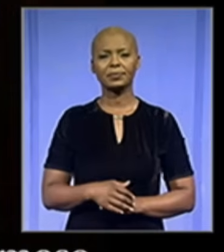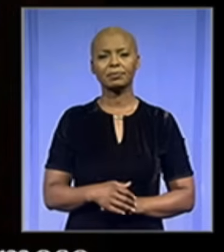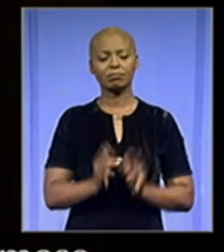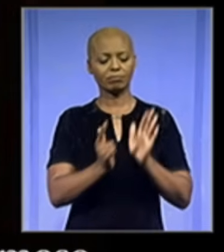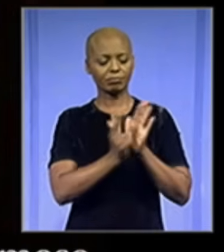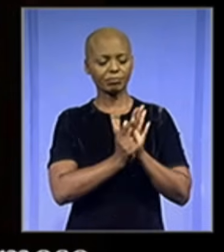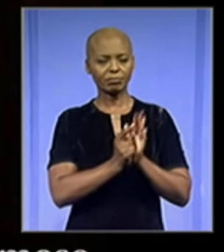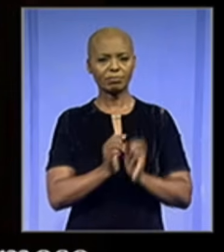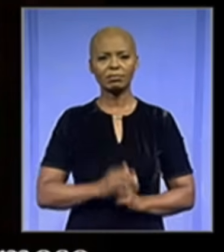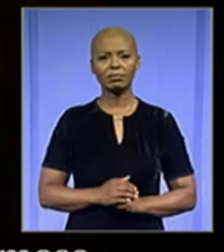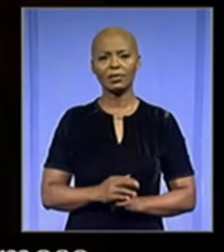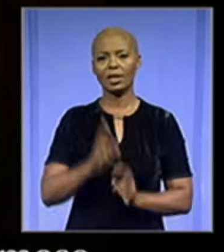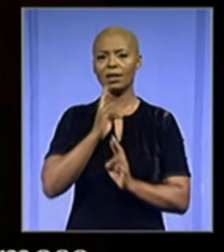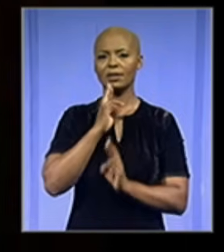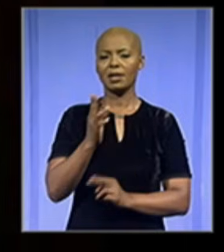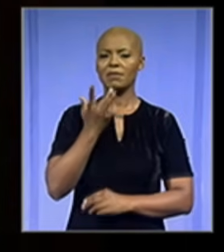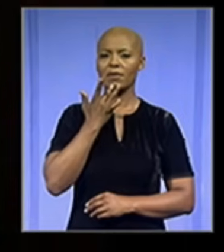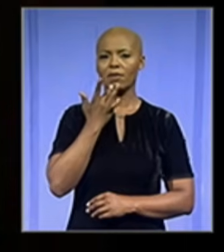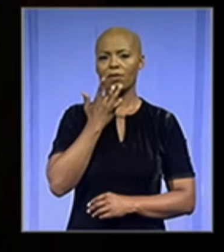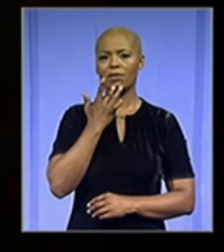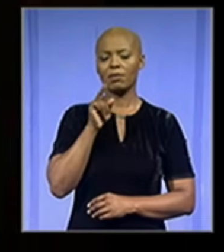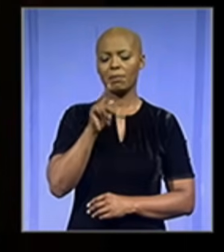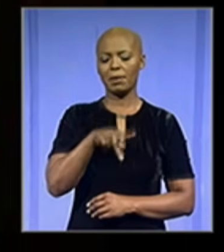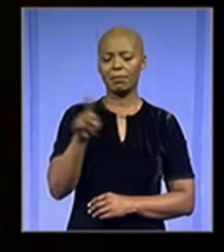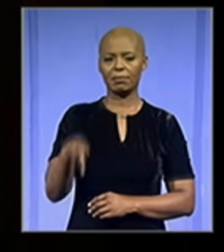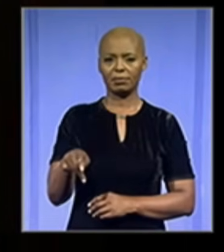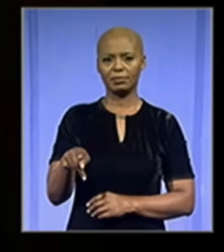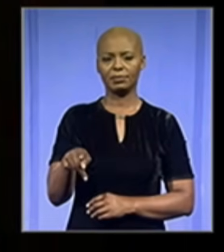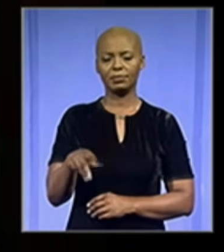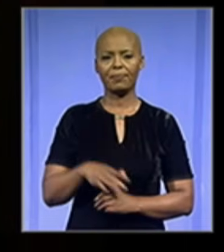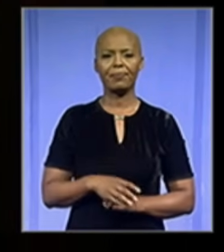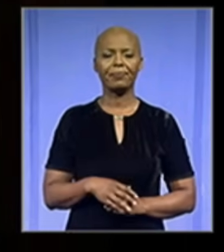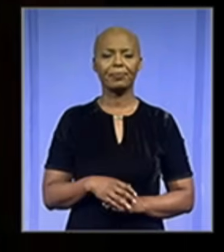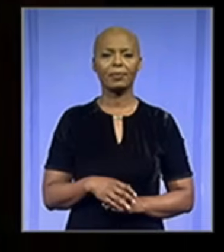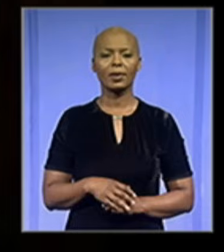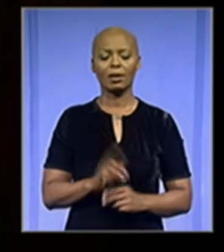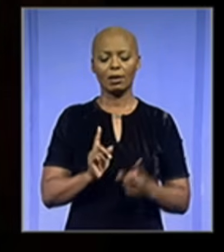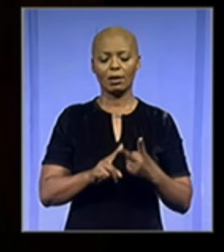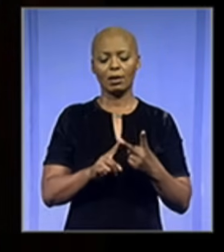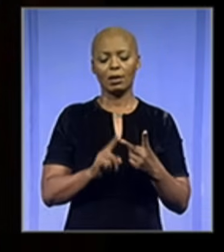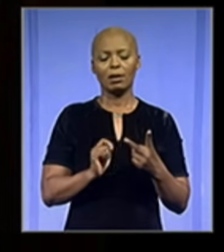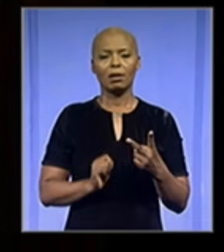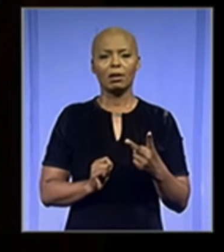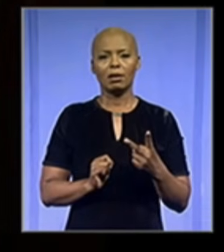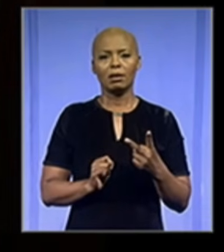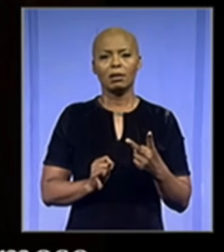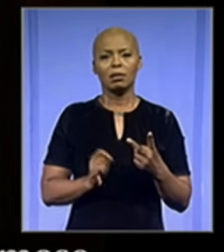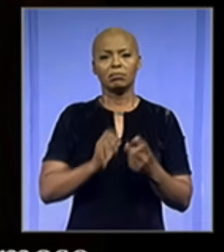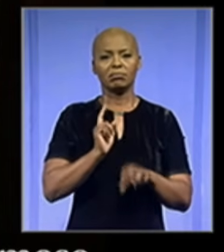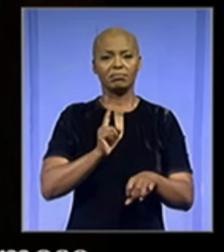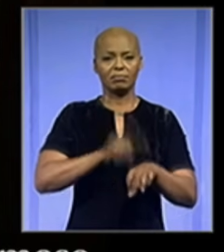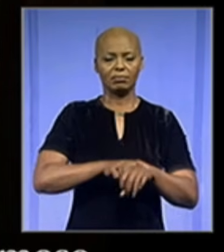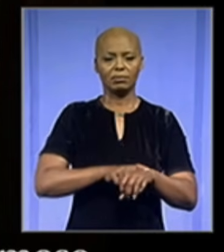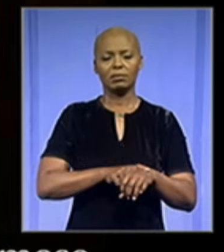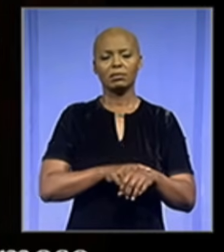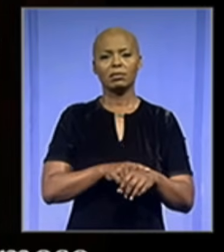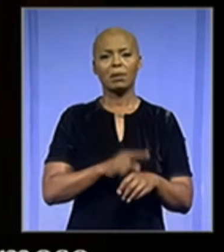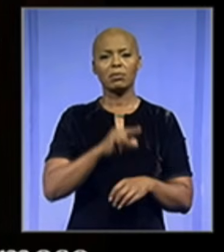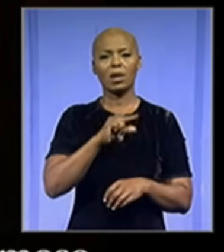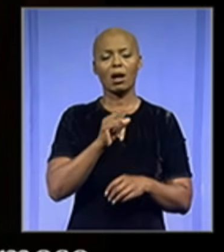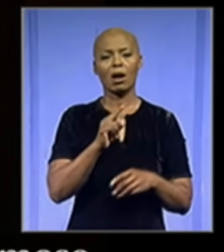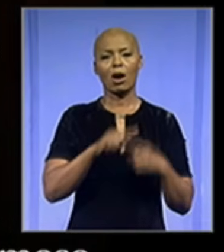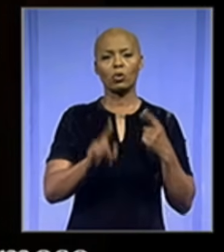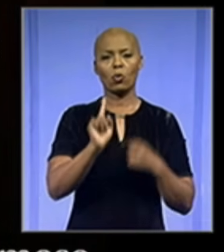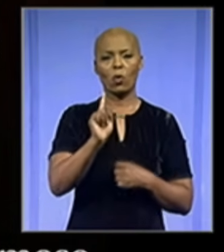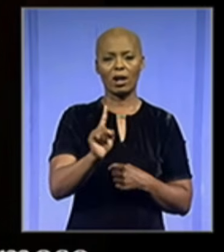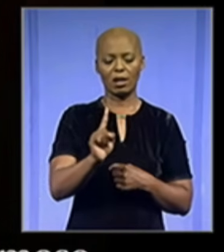in favour of the Director of Public Prosecutions. 2. The accused's conviction and sentence on count 1 are set aside